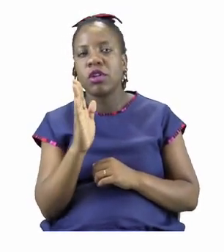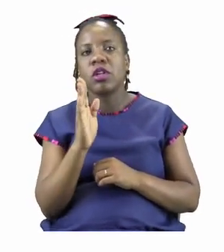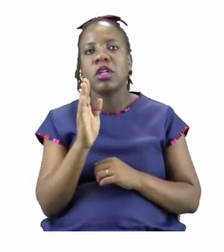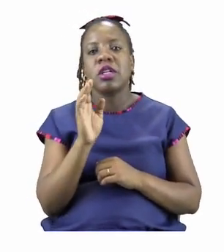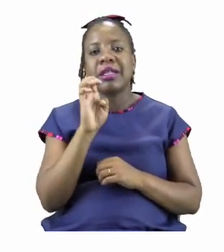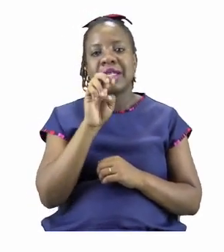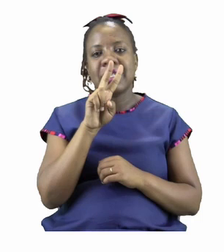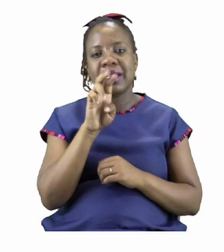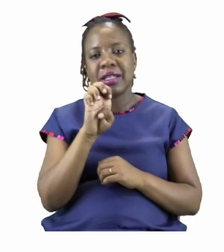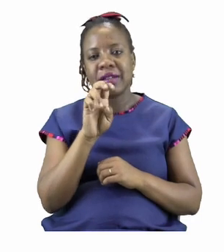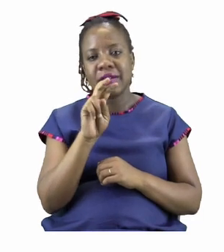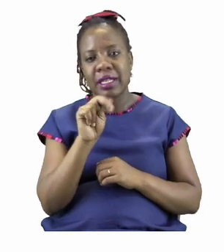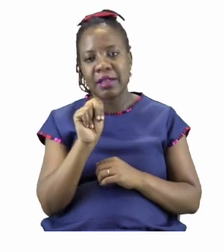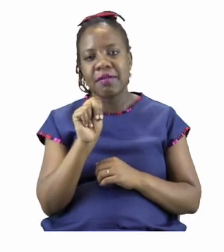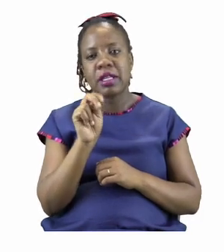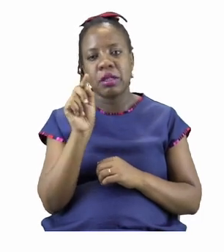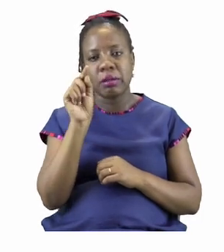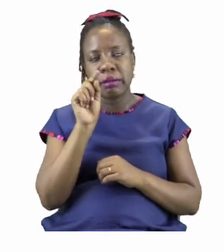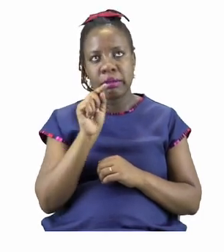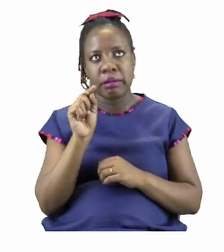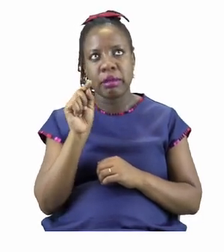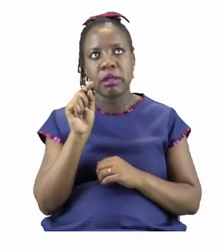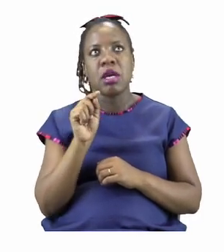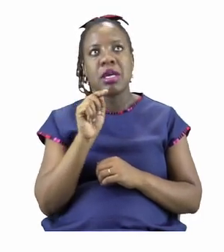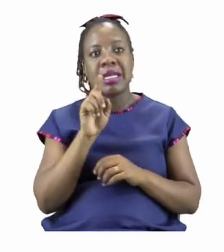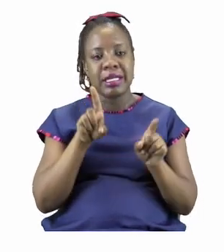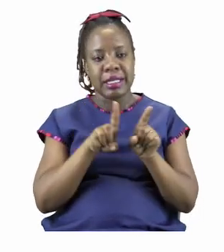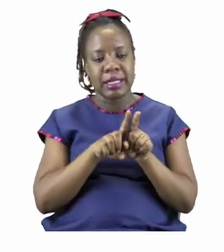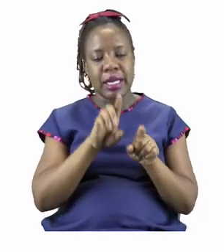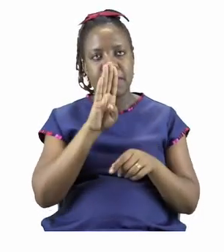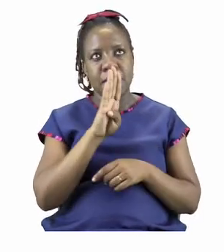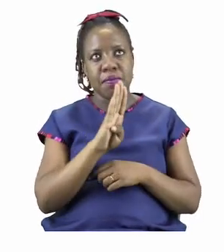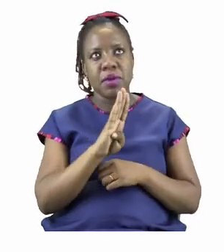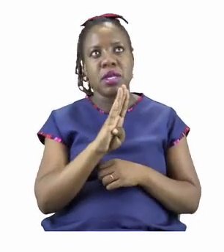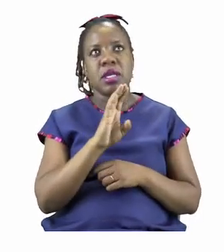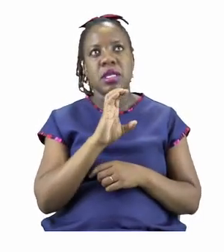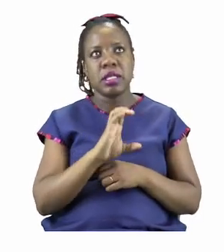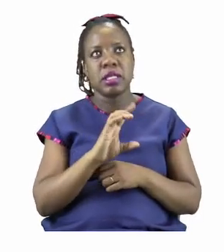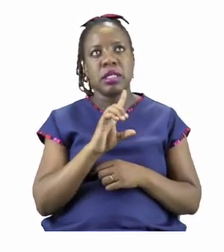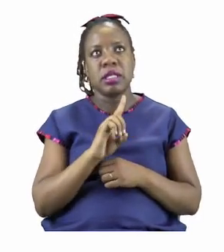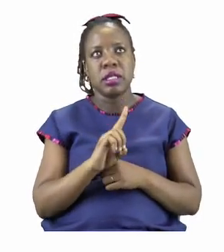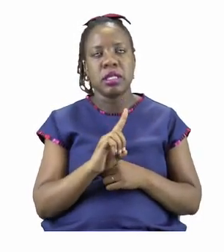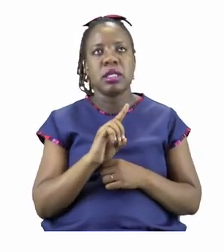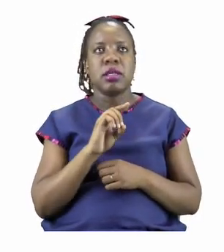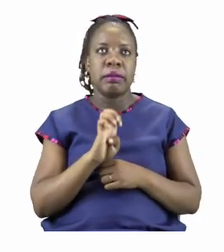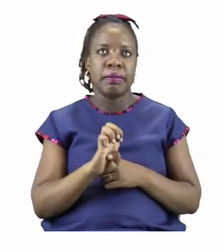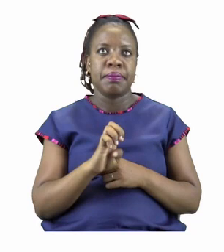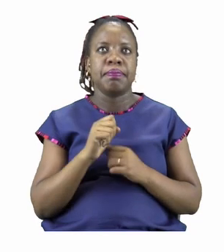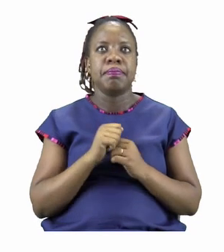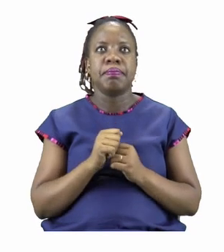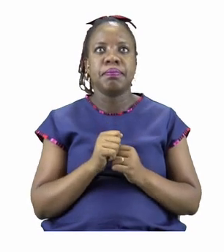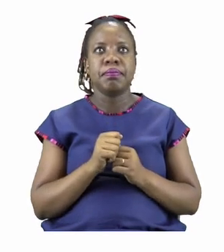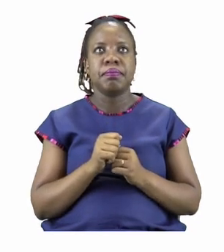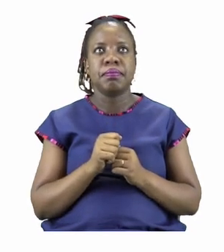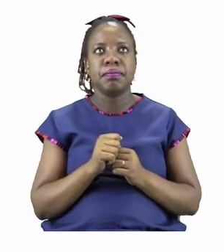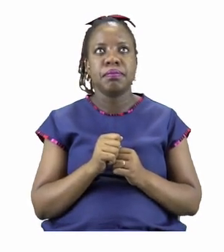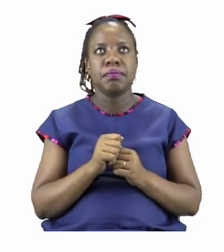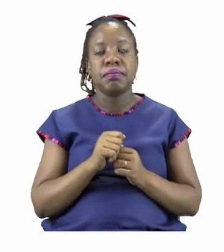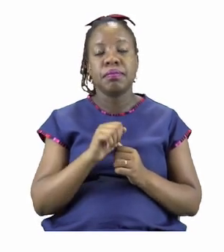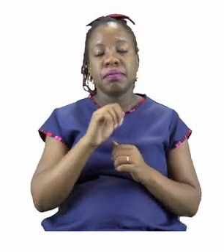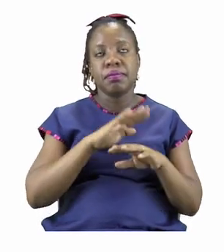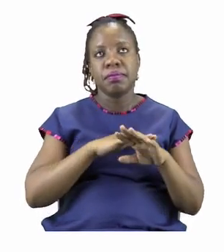is a list of words. So there you have A up to E. And the list of words for